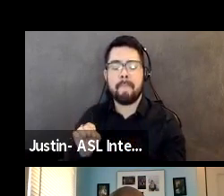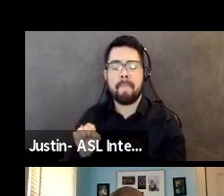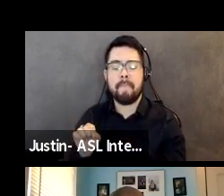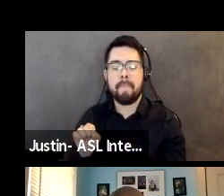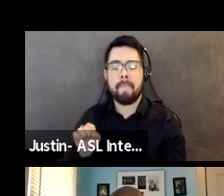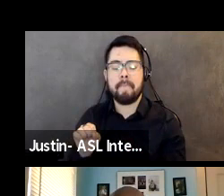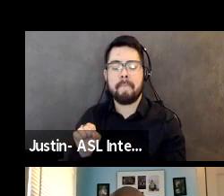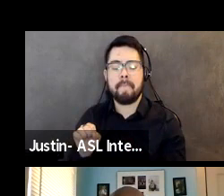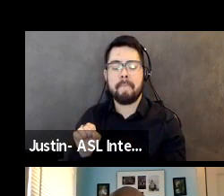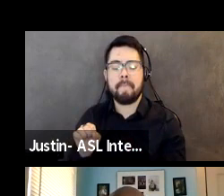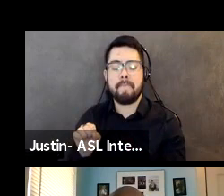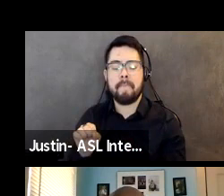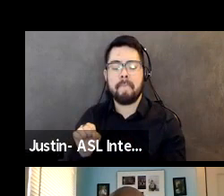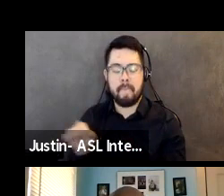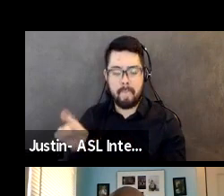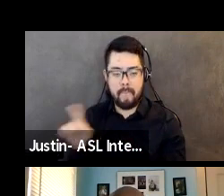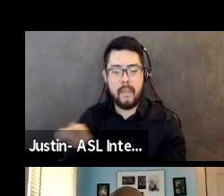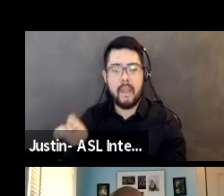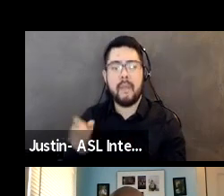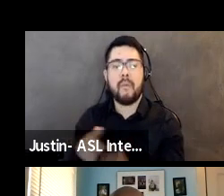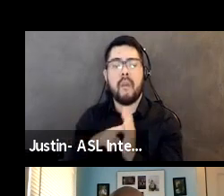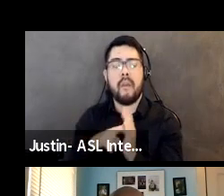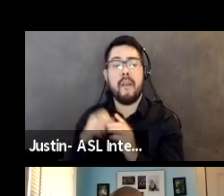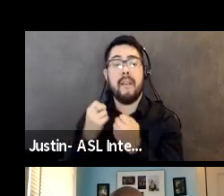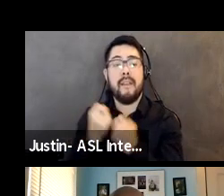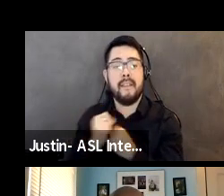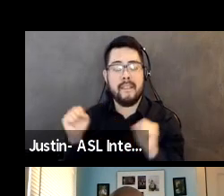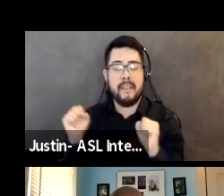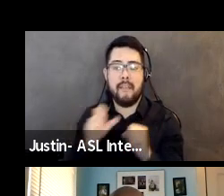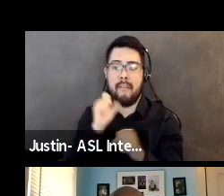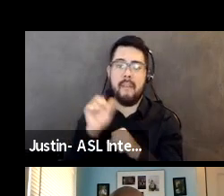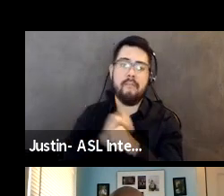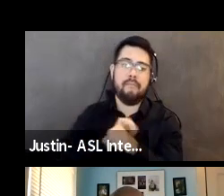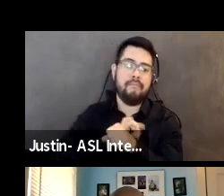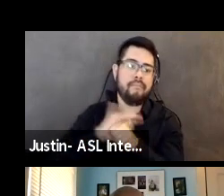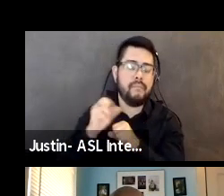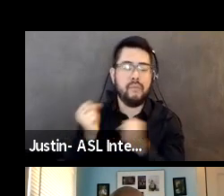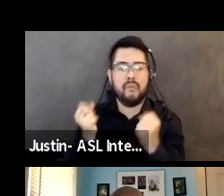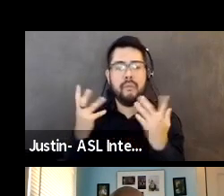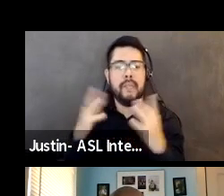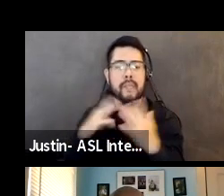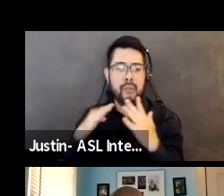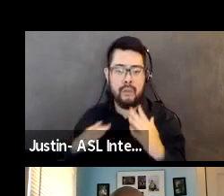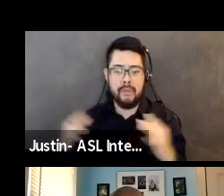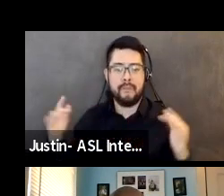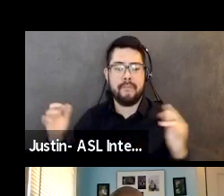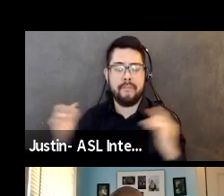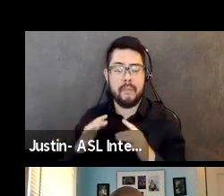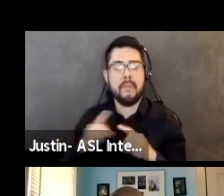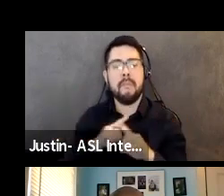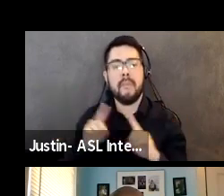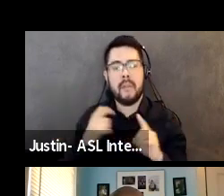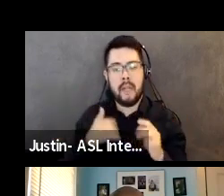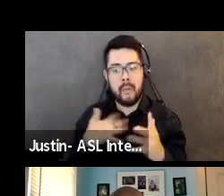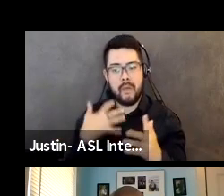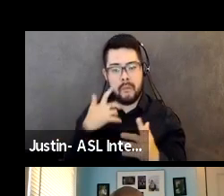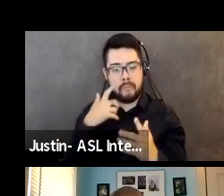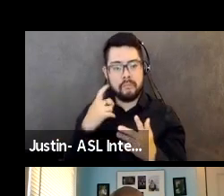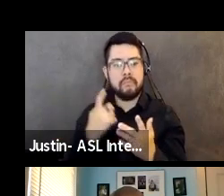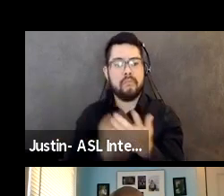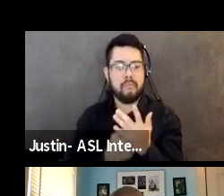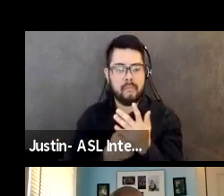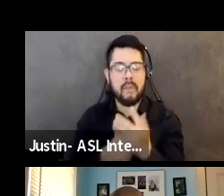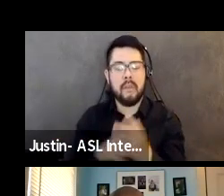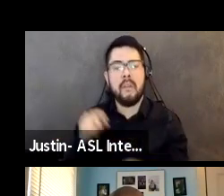having a safe and not overcrowded environment i just want to acknowledge that this has been a hard